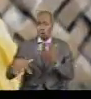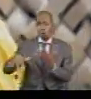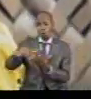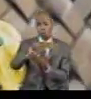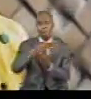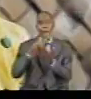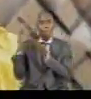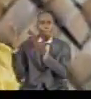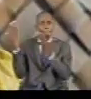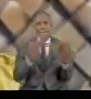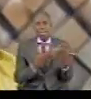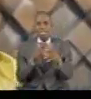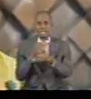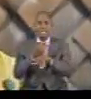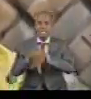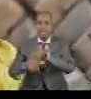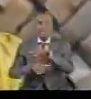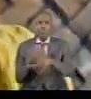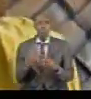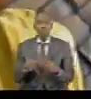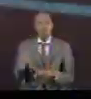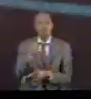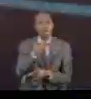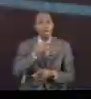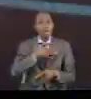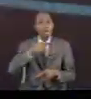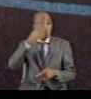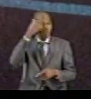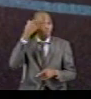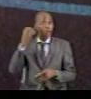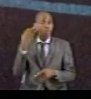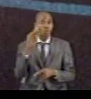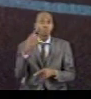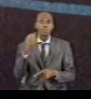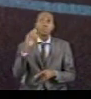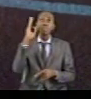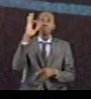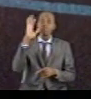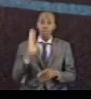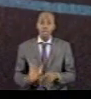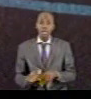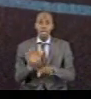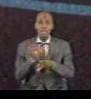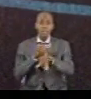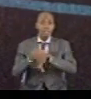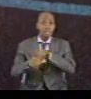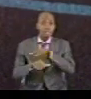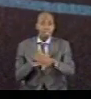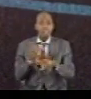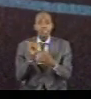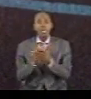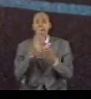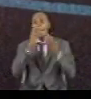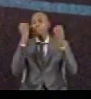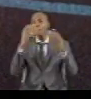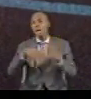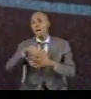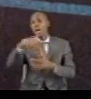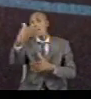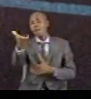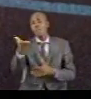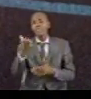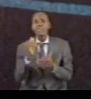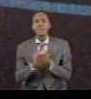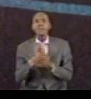them. And because of their preacher's deception that they're listening to out there, that's why they're not